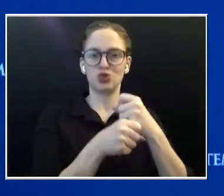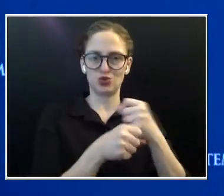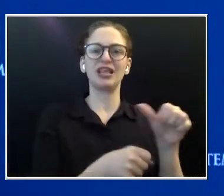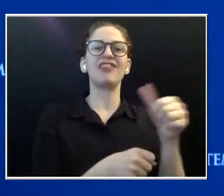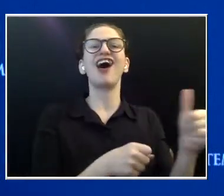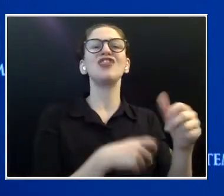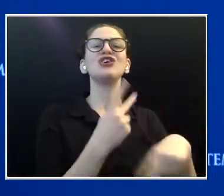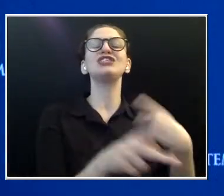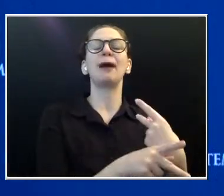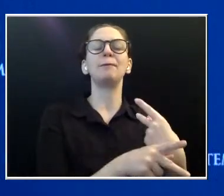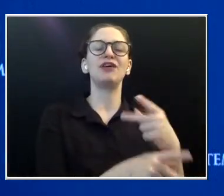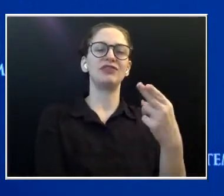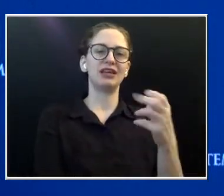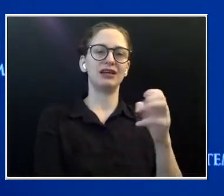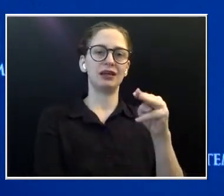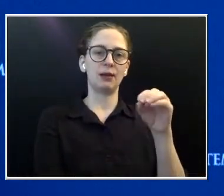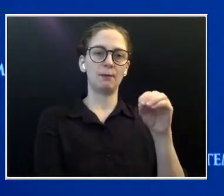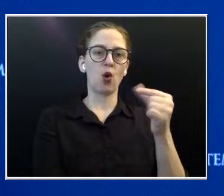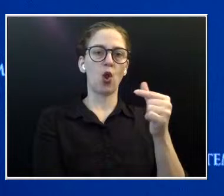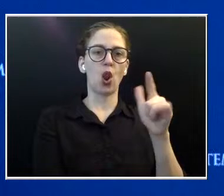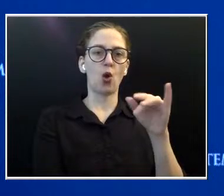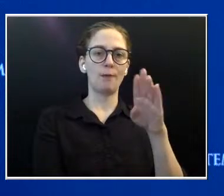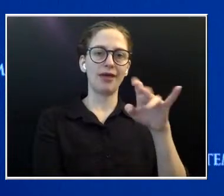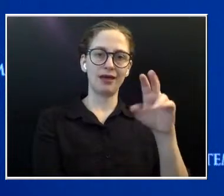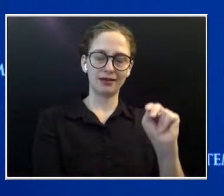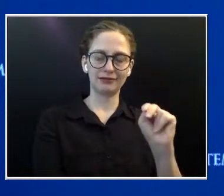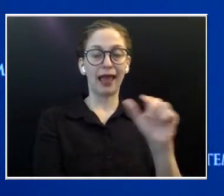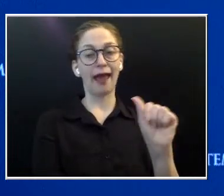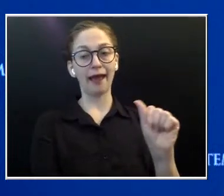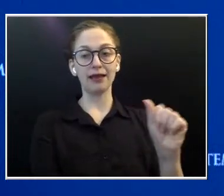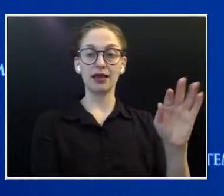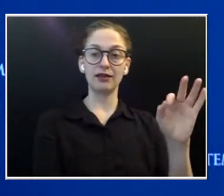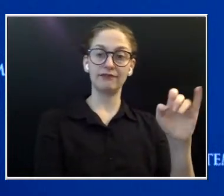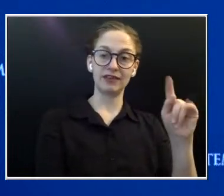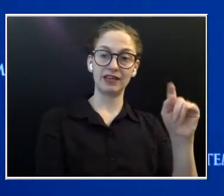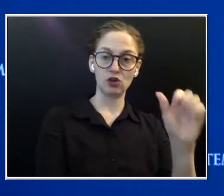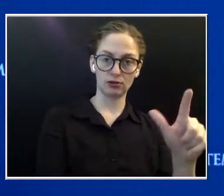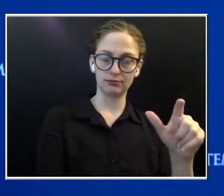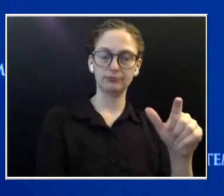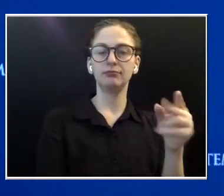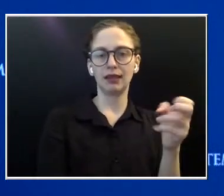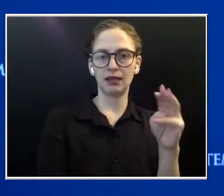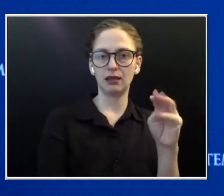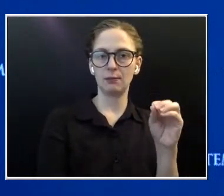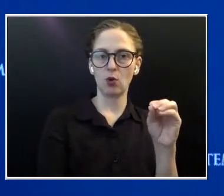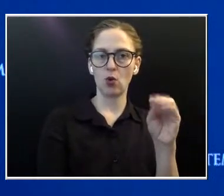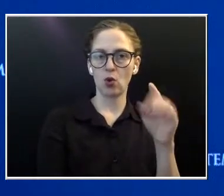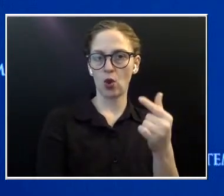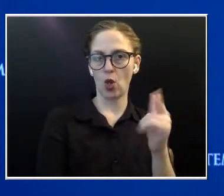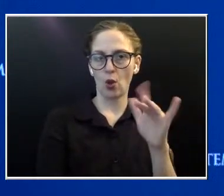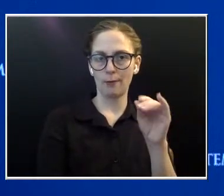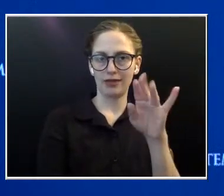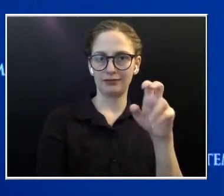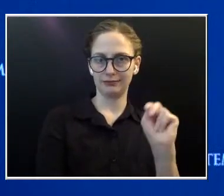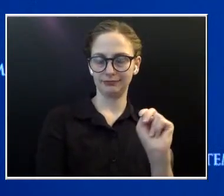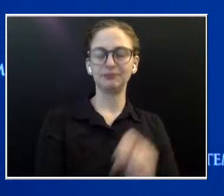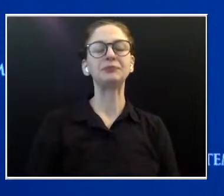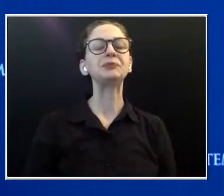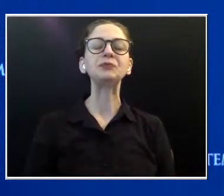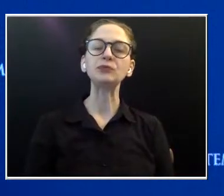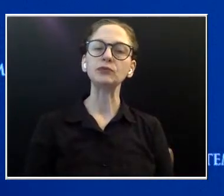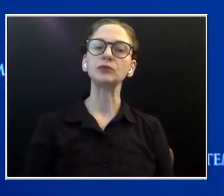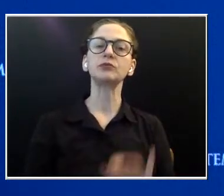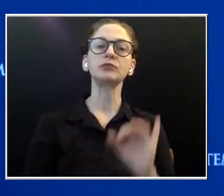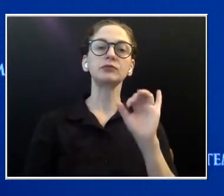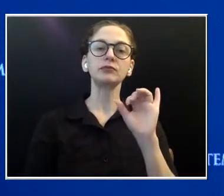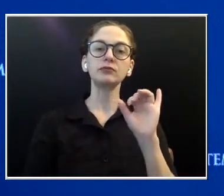types, hemoglobin A and fetal hemoglobin, depending on which construct we use. And that has